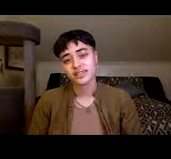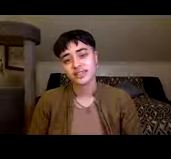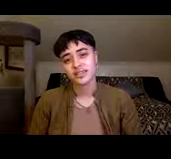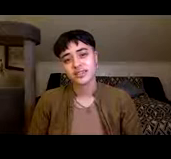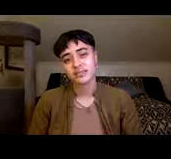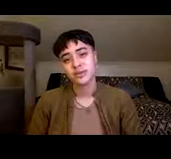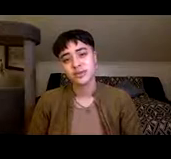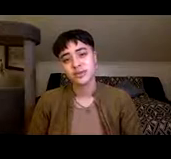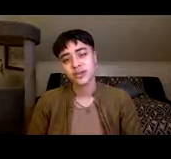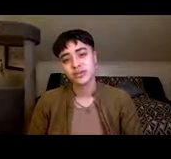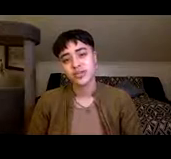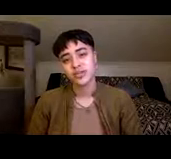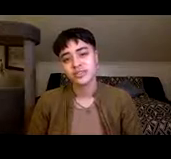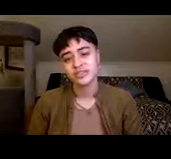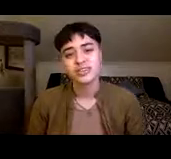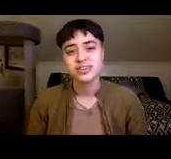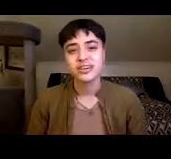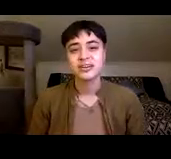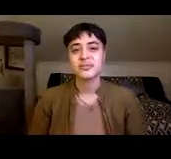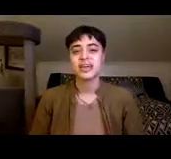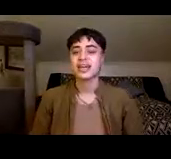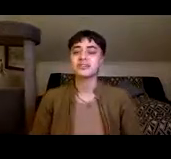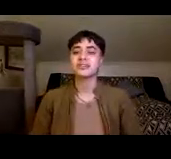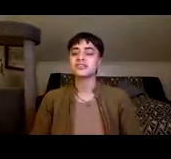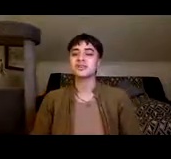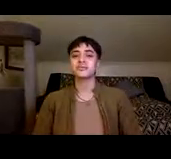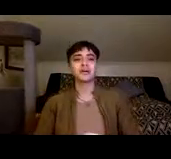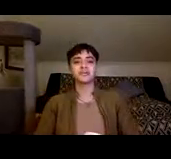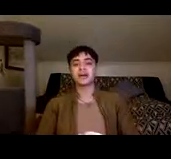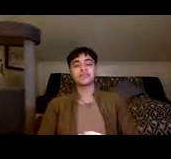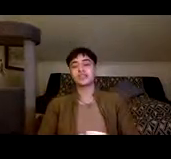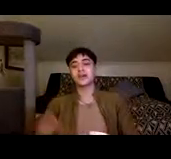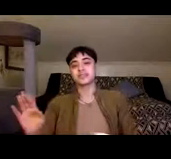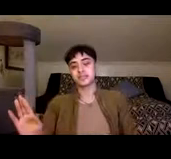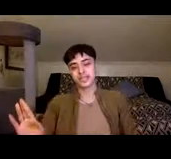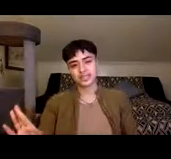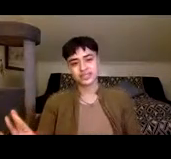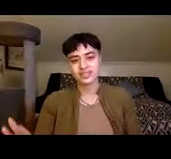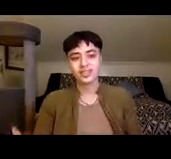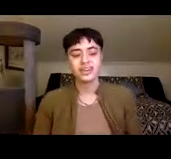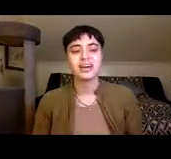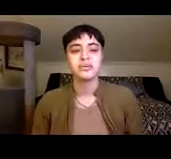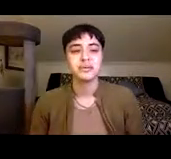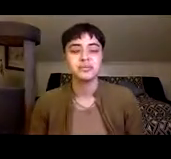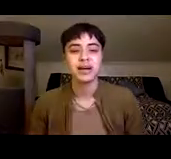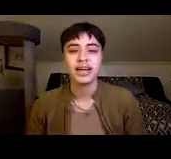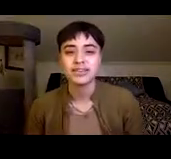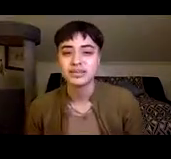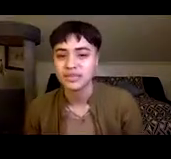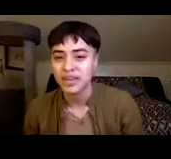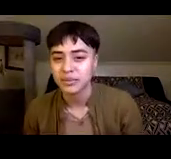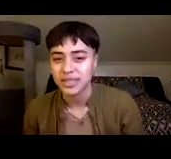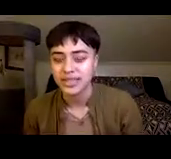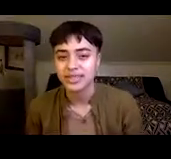little bubble object. And I was just, I have no idea what it is. I asked